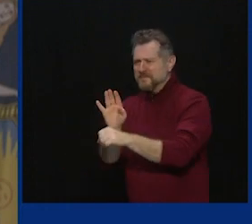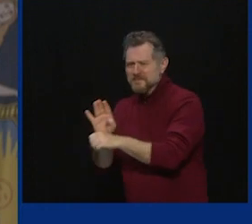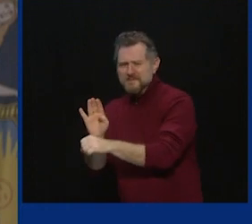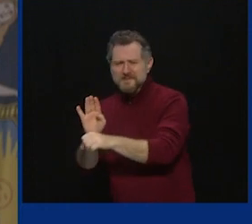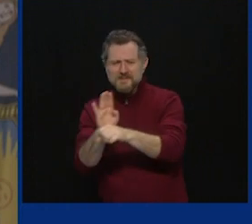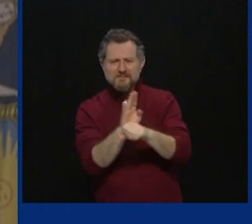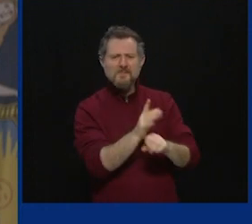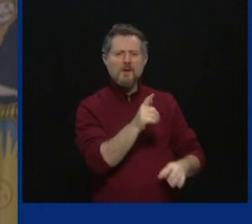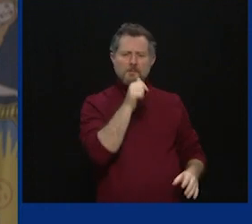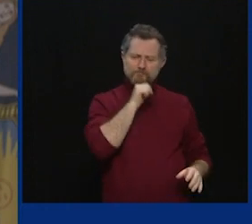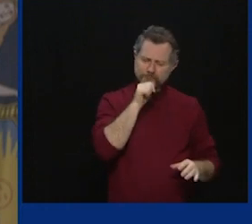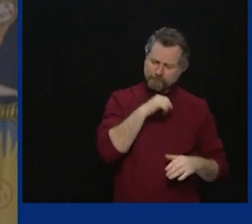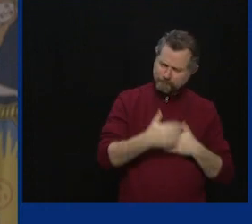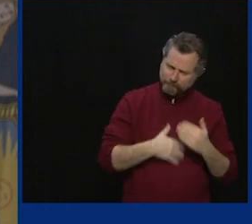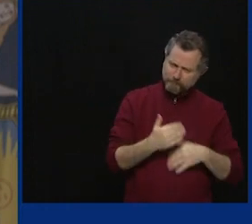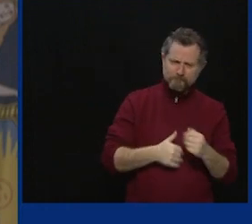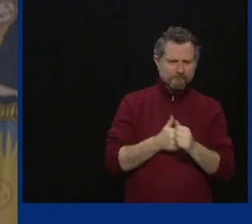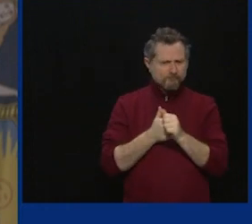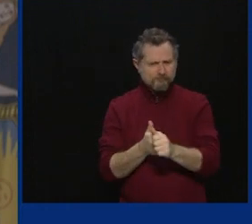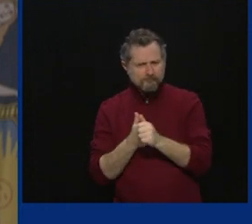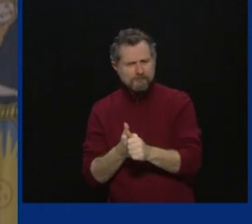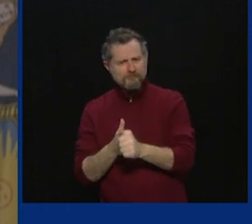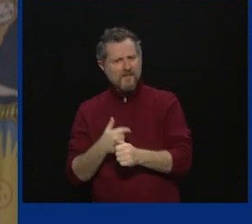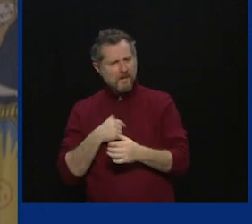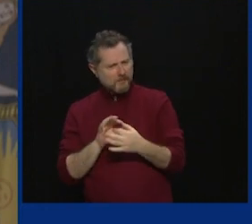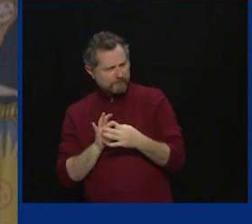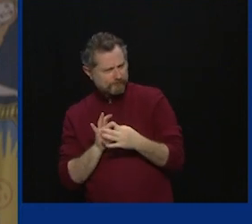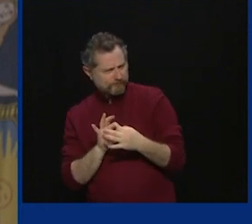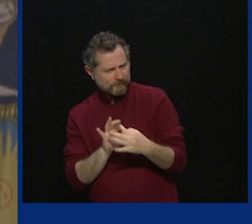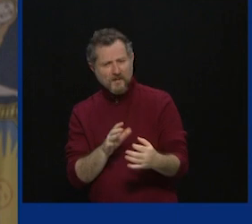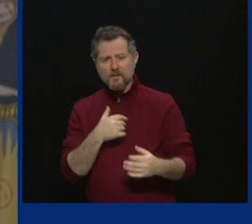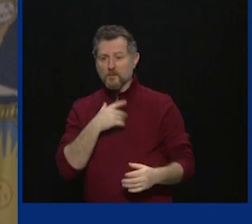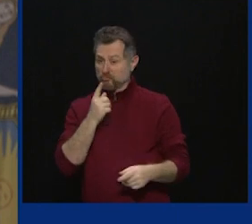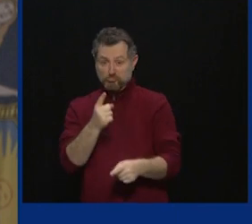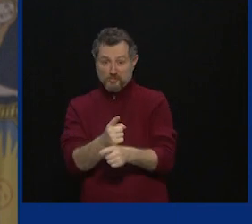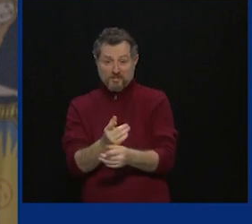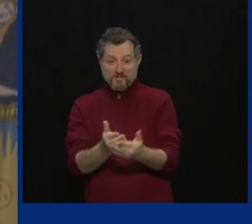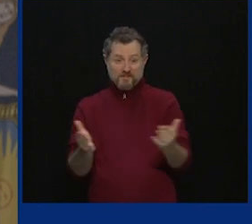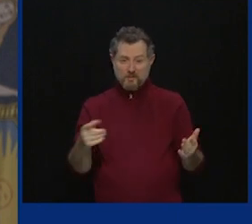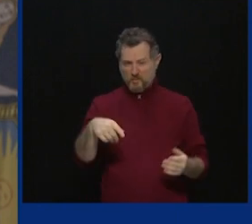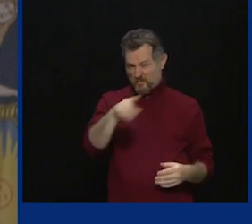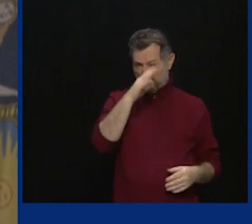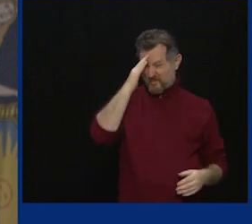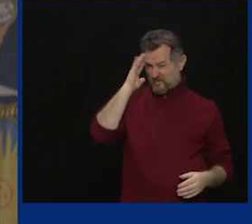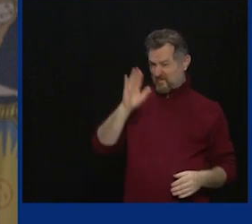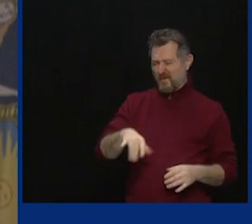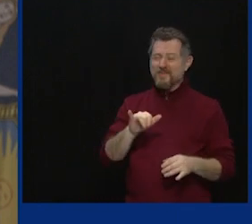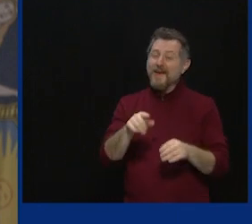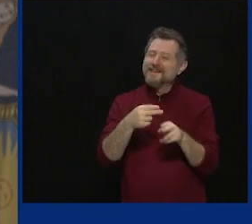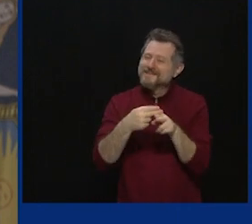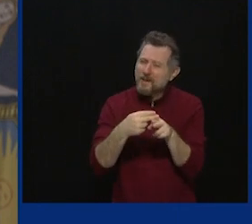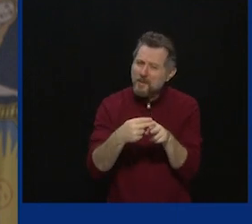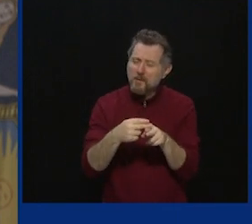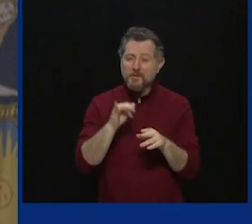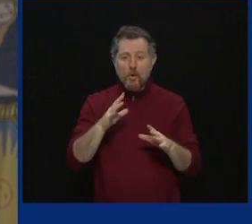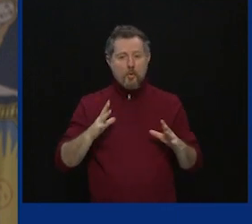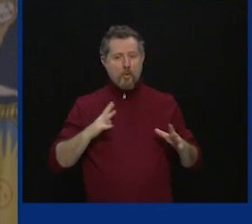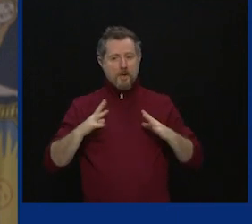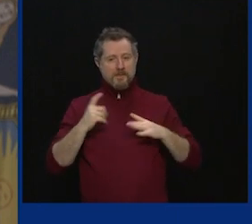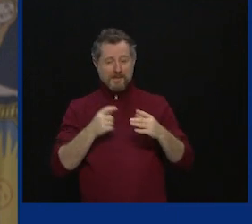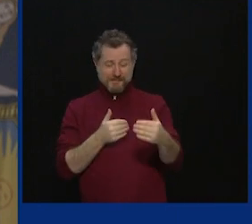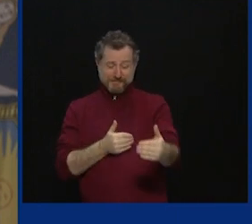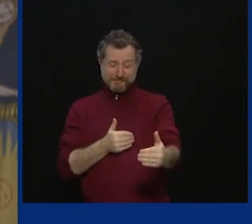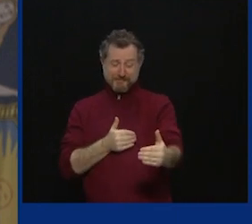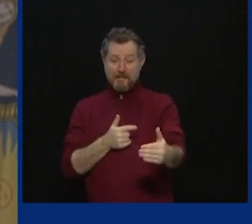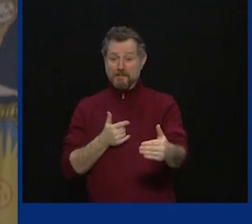this is a temporary measure to get us through the holiday surge, and we'll come out at the end of this and hopefully look back and say we